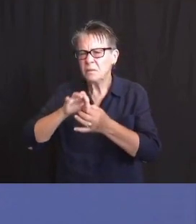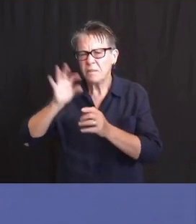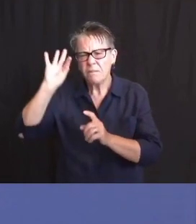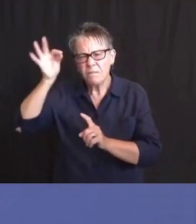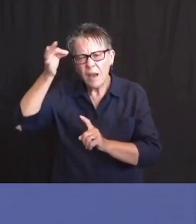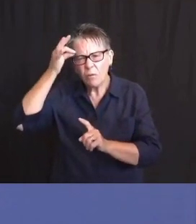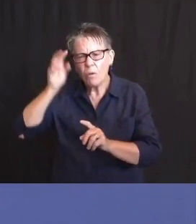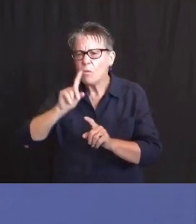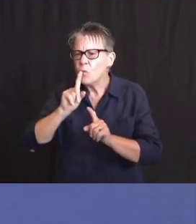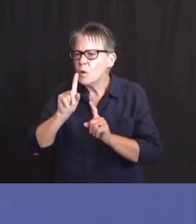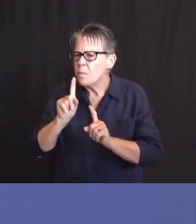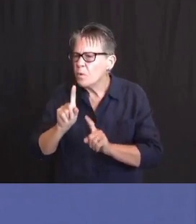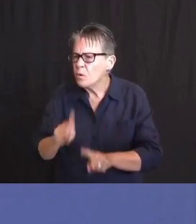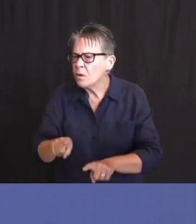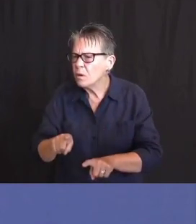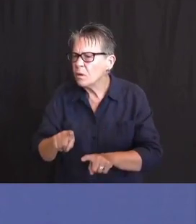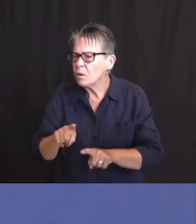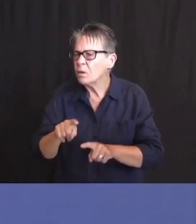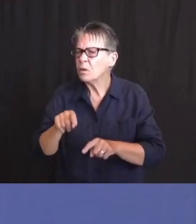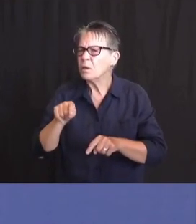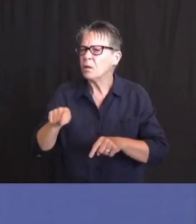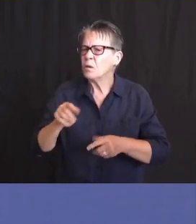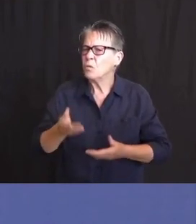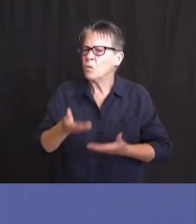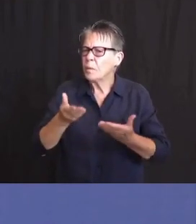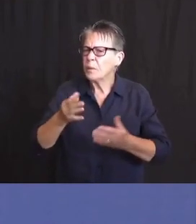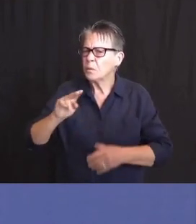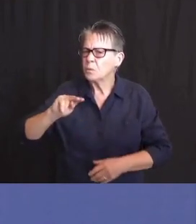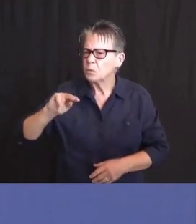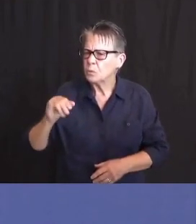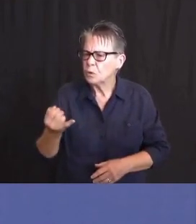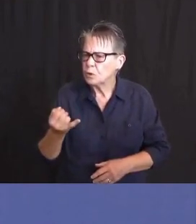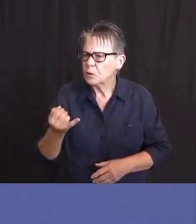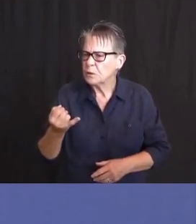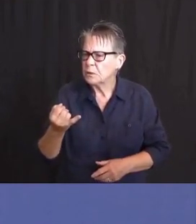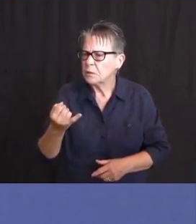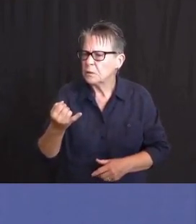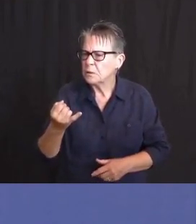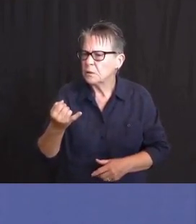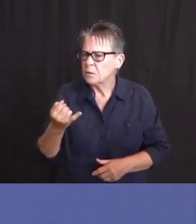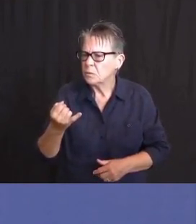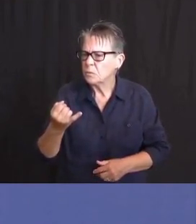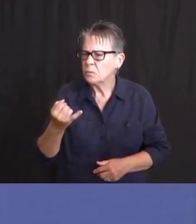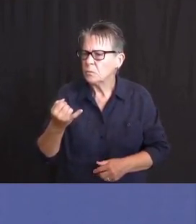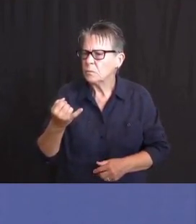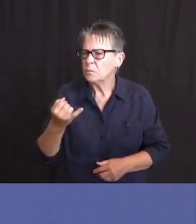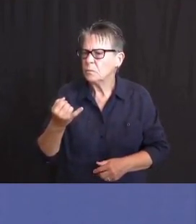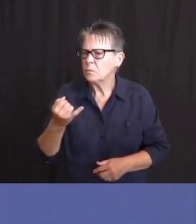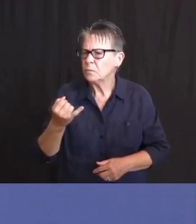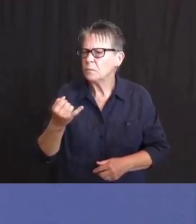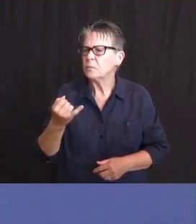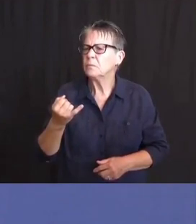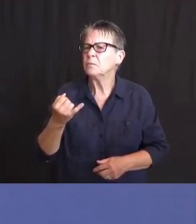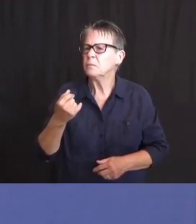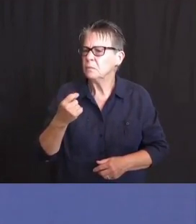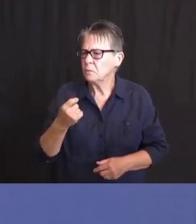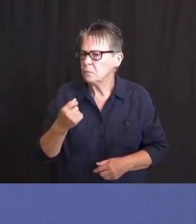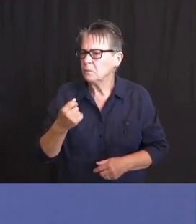that New Jersey specifically consider lowering the gathering size limit for